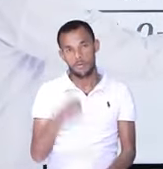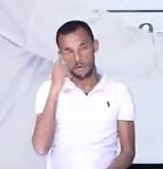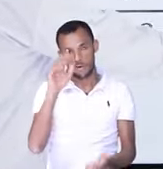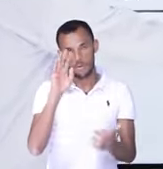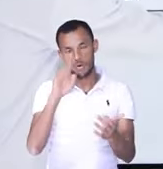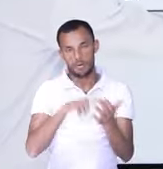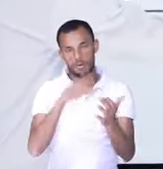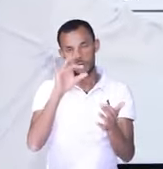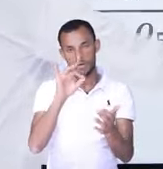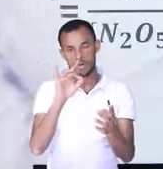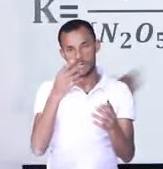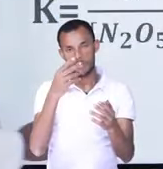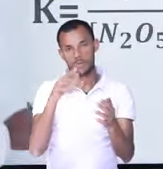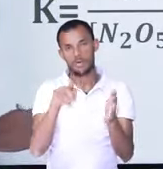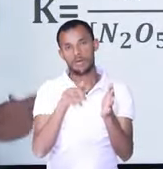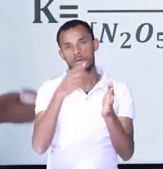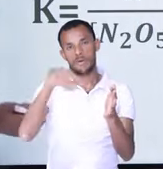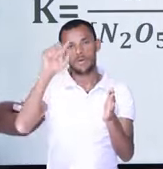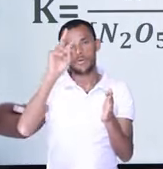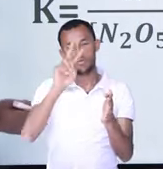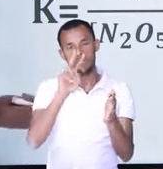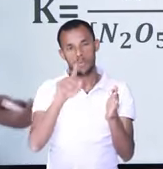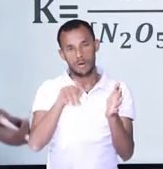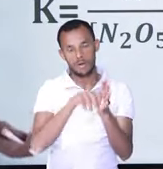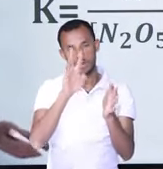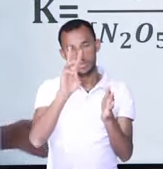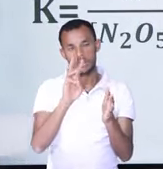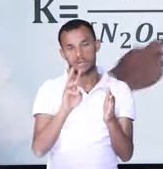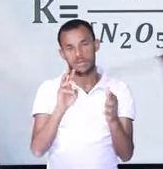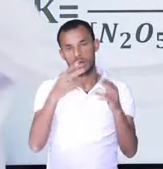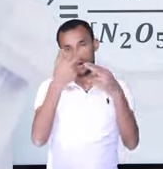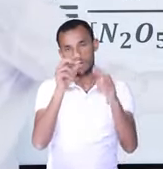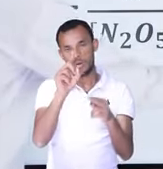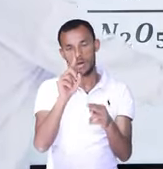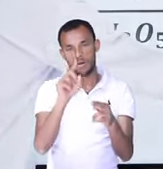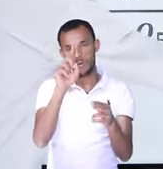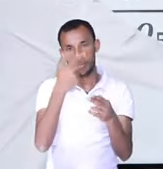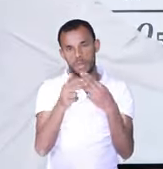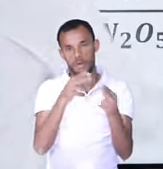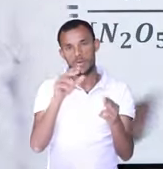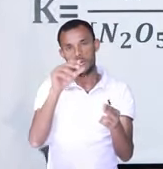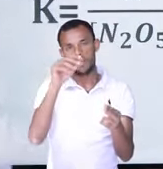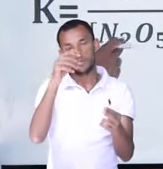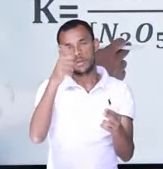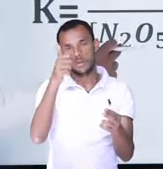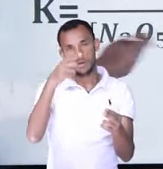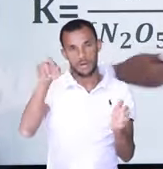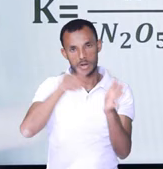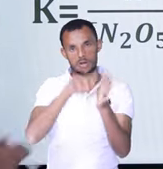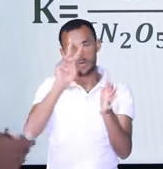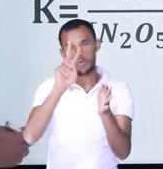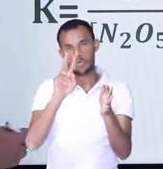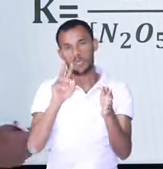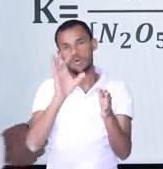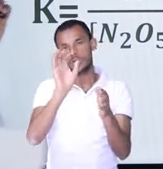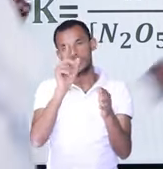4.8 times 10 raised to minus 6. Which one? Rate 1. 1 times 10 raised to minus 2. Concentration